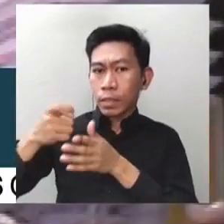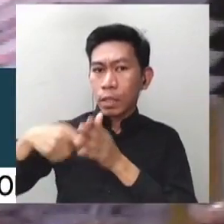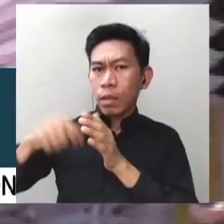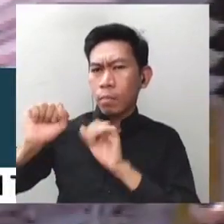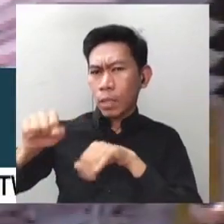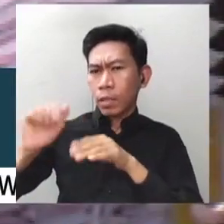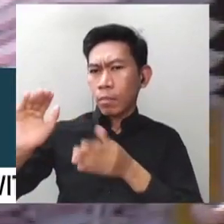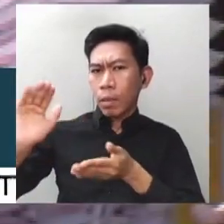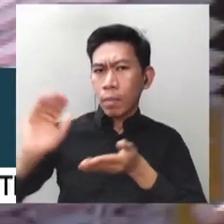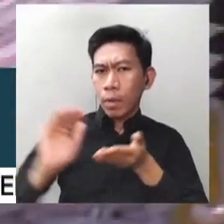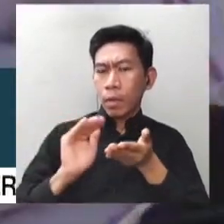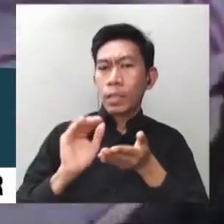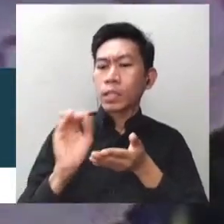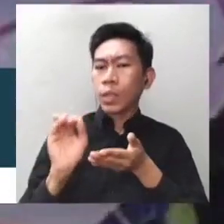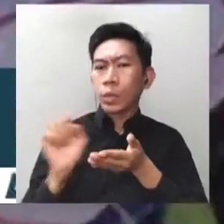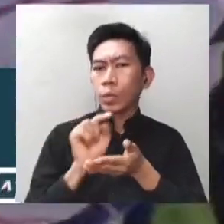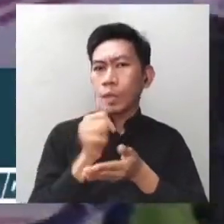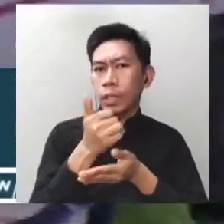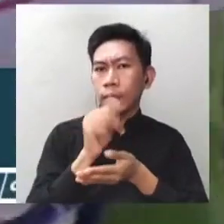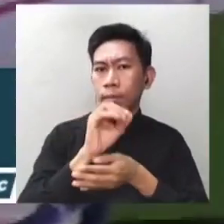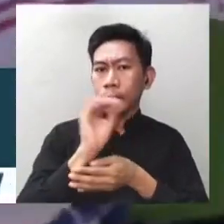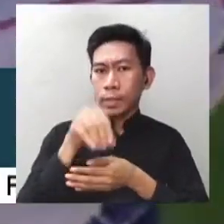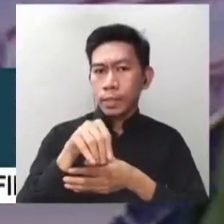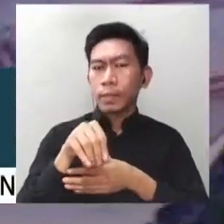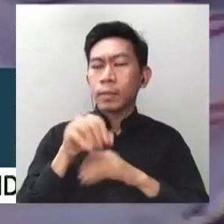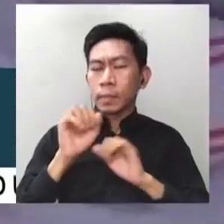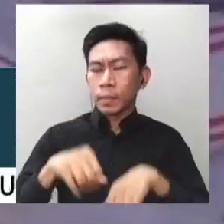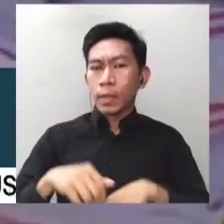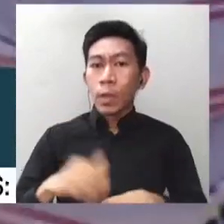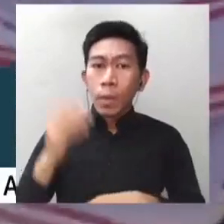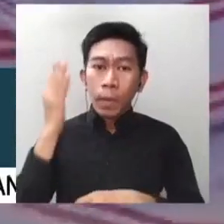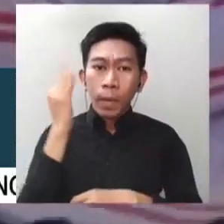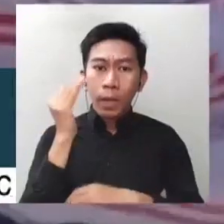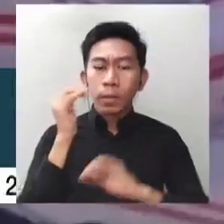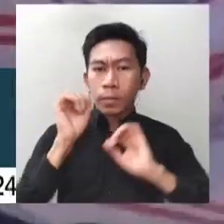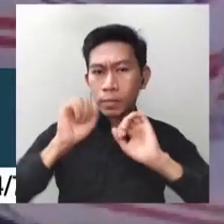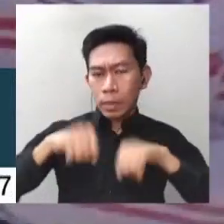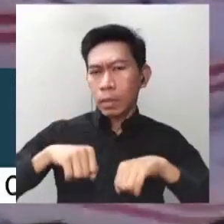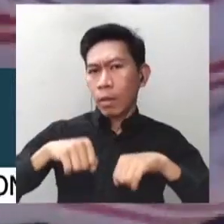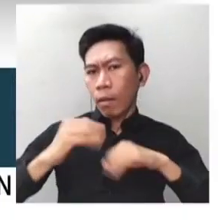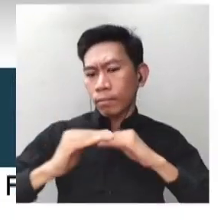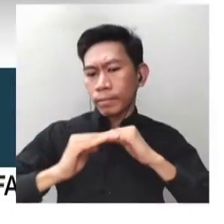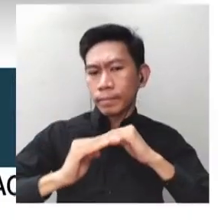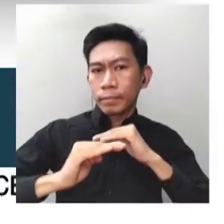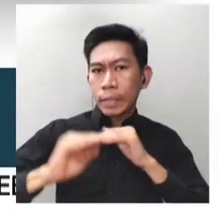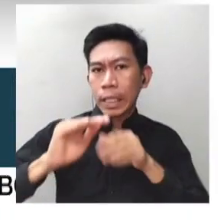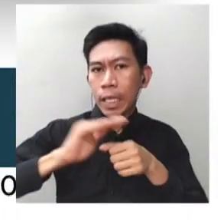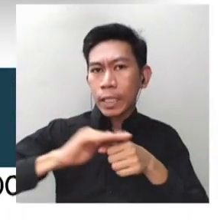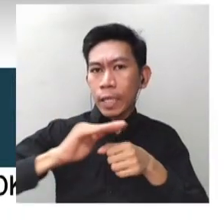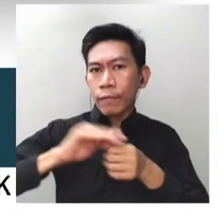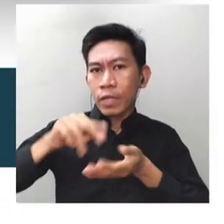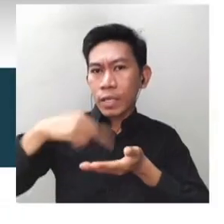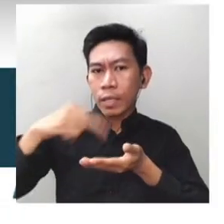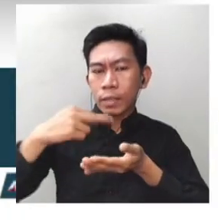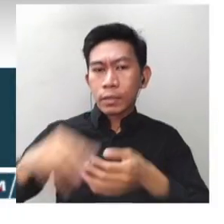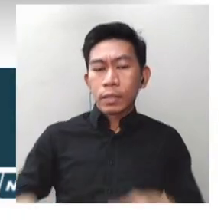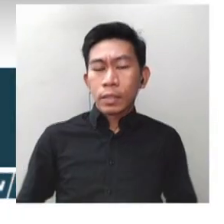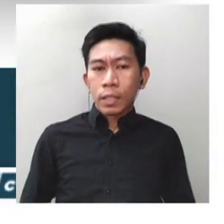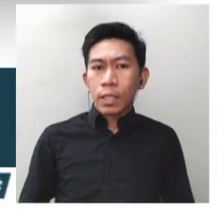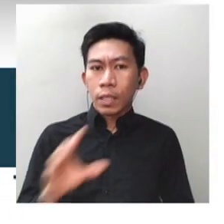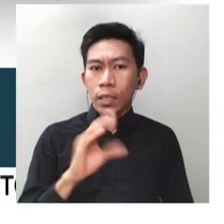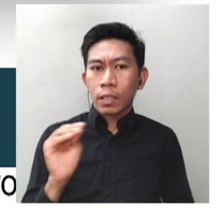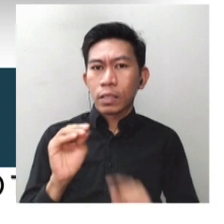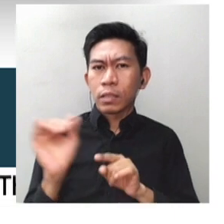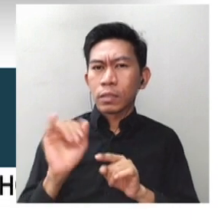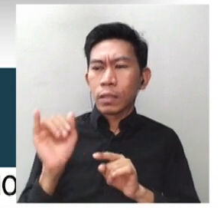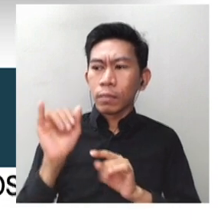10%. This is part of a comprehensive set of measures to help ensure stability, which also include the timely importation of rice by the private